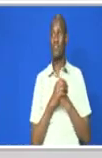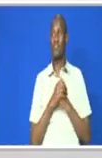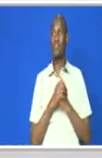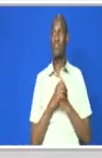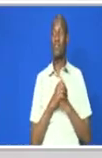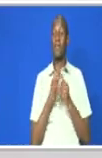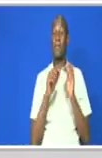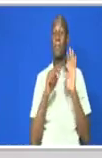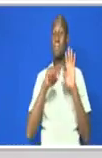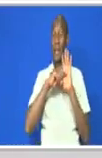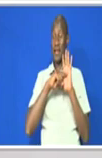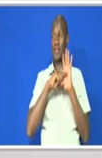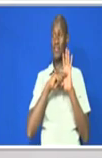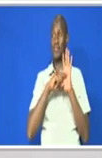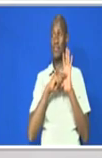take away